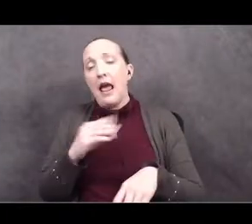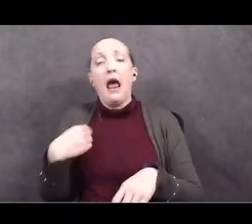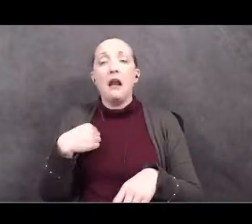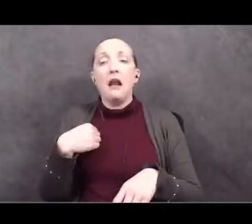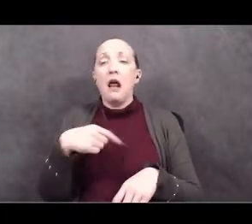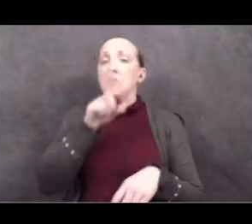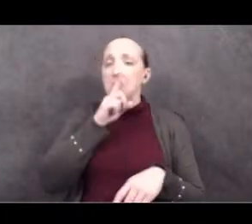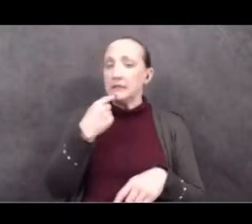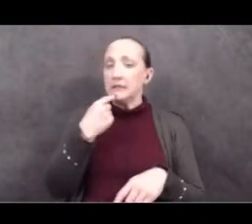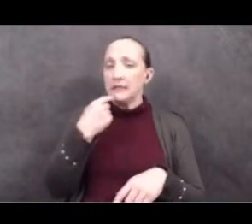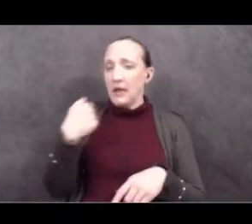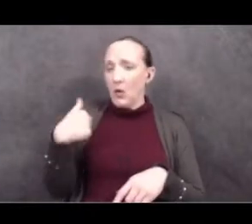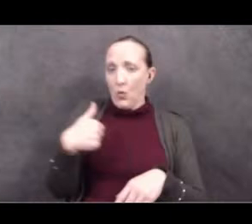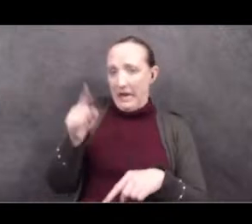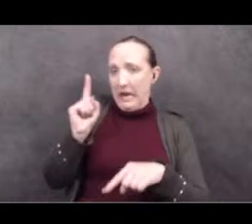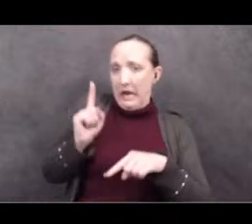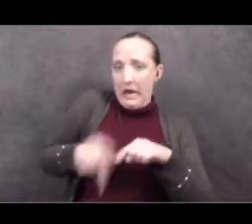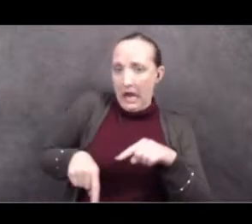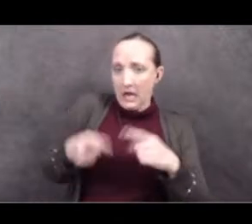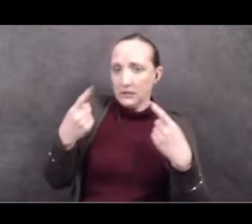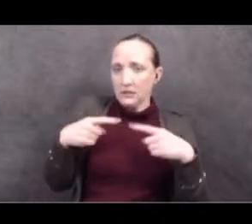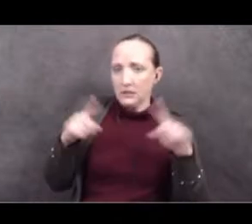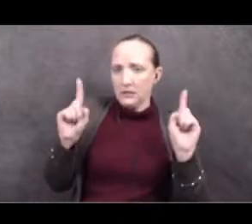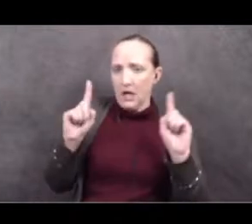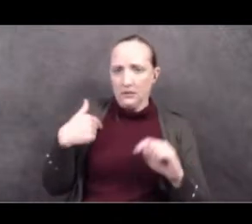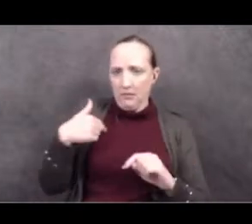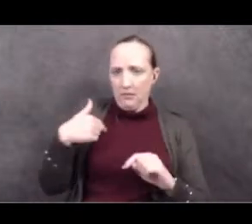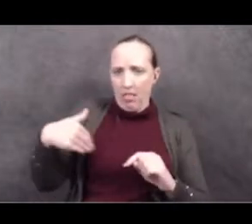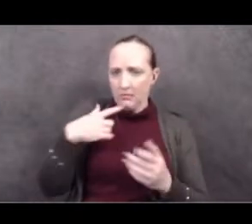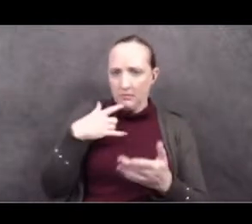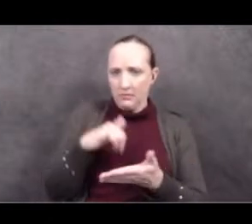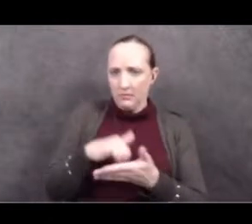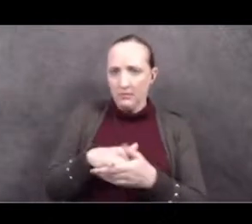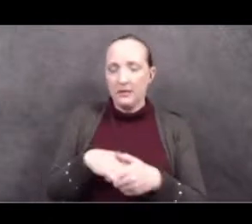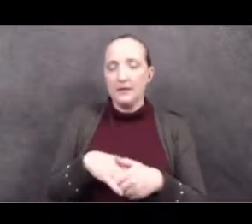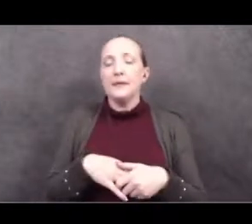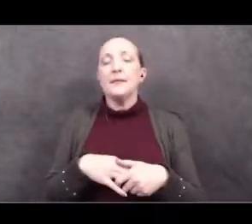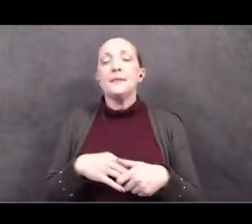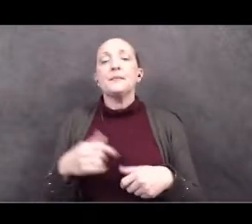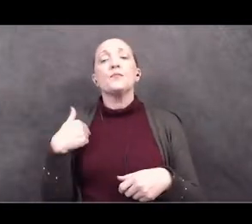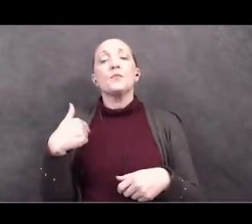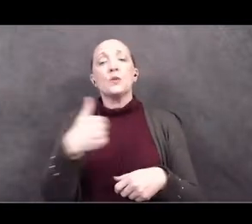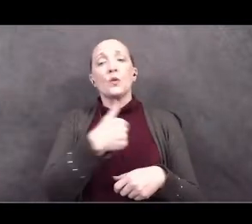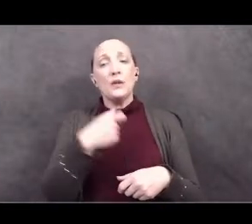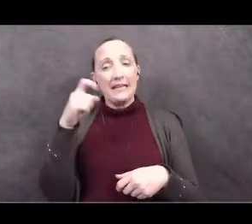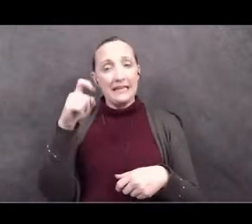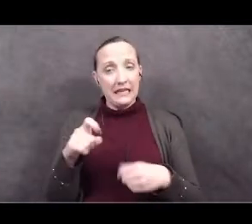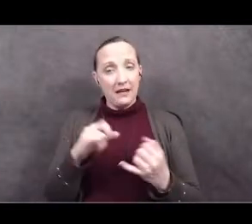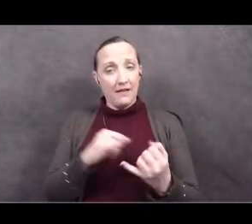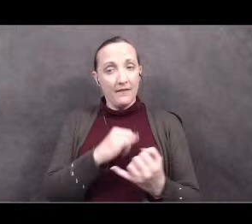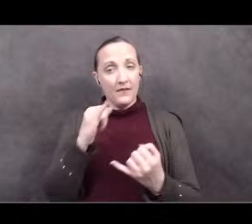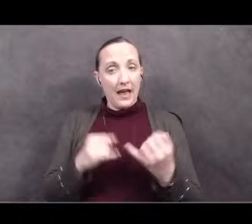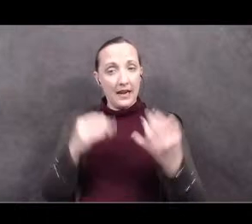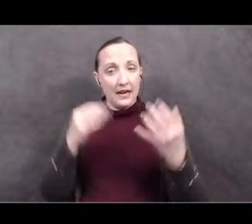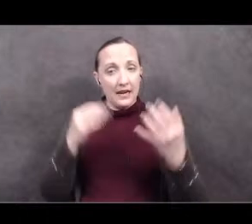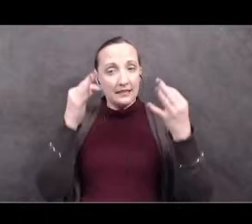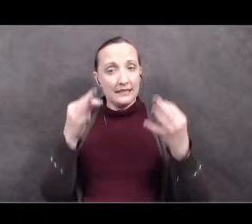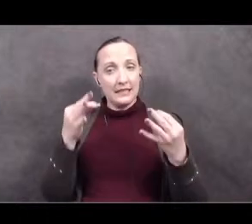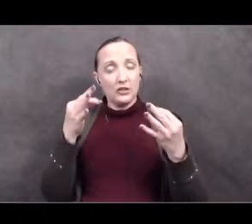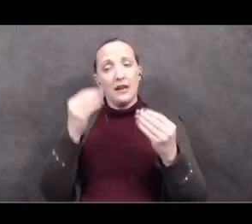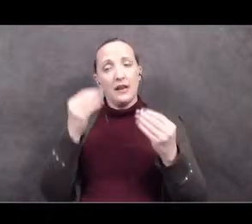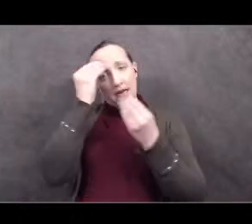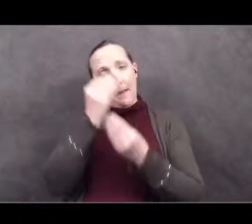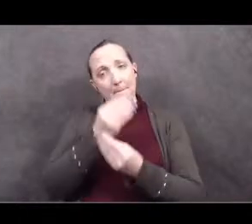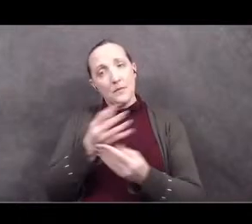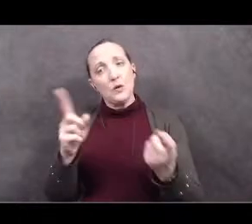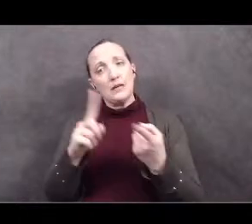occasion what I'm really saying we need the final decision communicated to the staff as soon